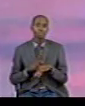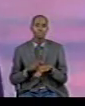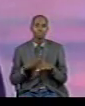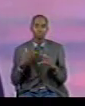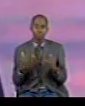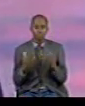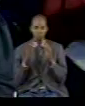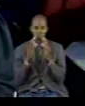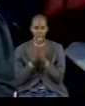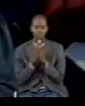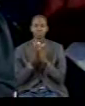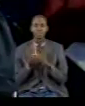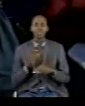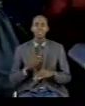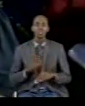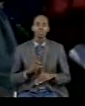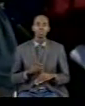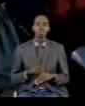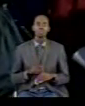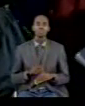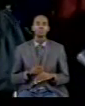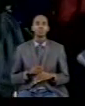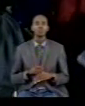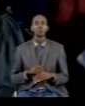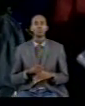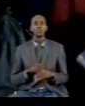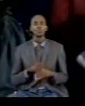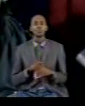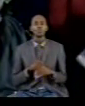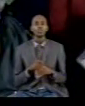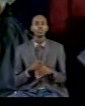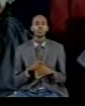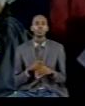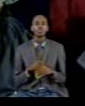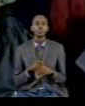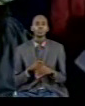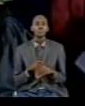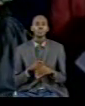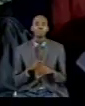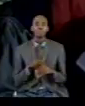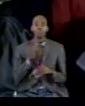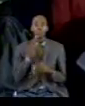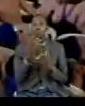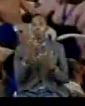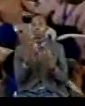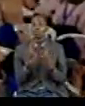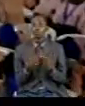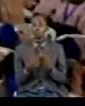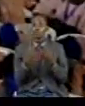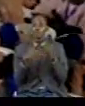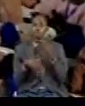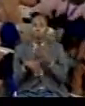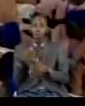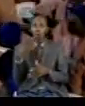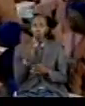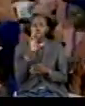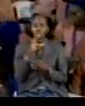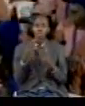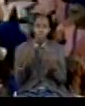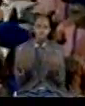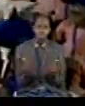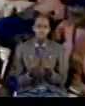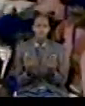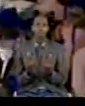bowed and eyes closed. You want to come out of your sin?